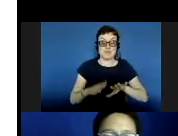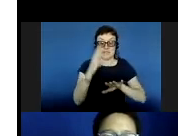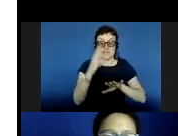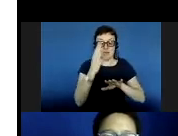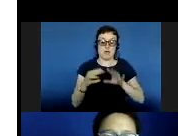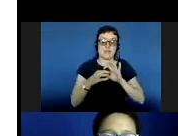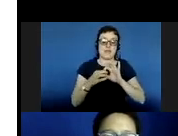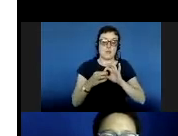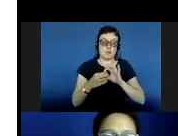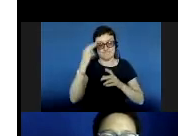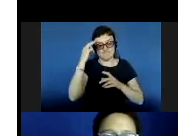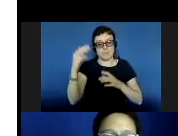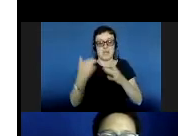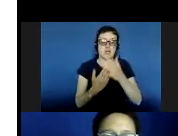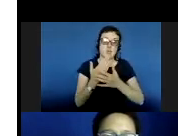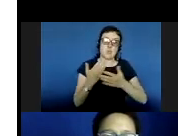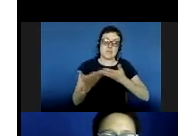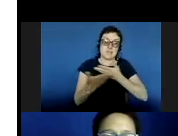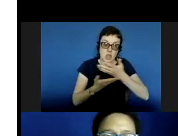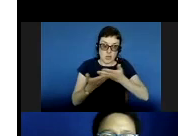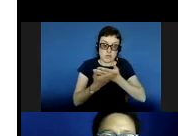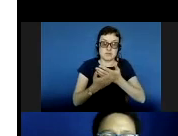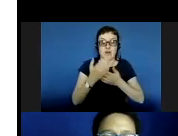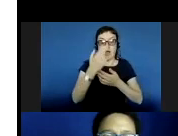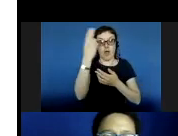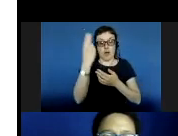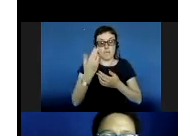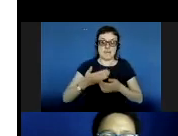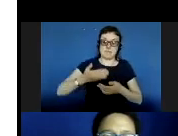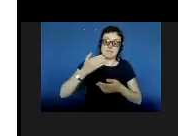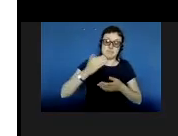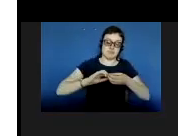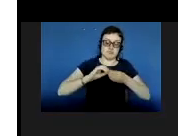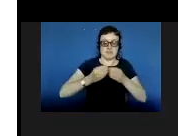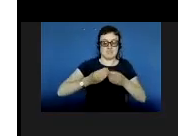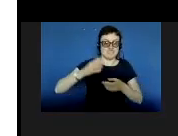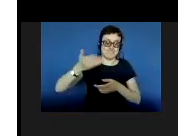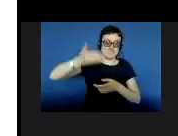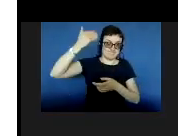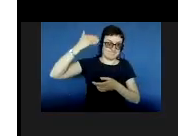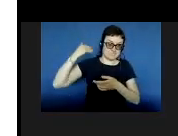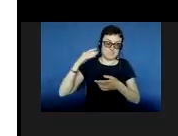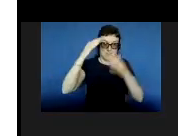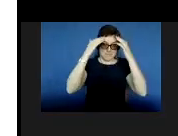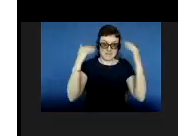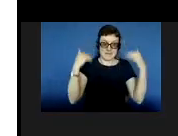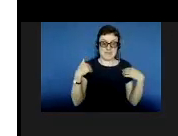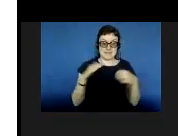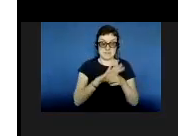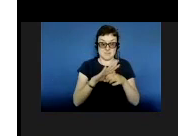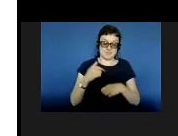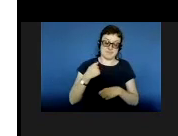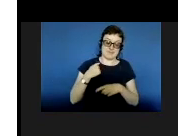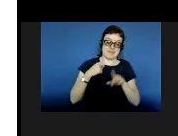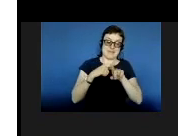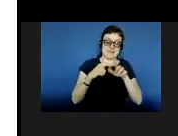group called New Dialogues, Art Created Historically in Mental Health Settings. So I'm Kate Davey and I'm the